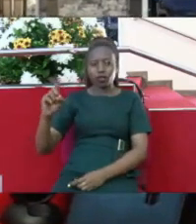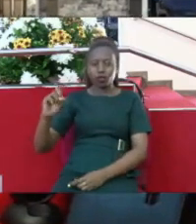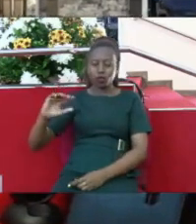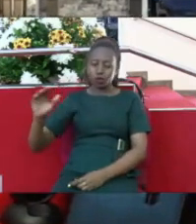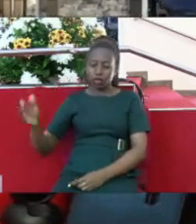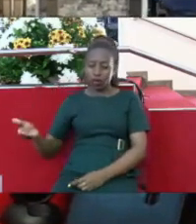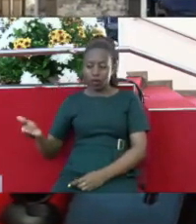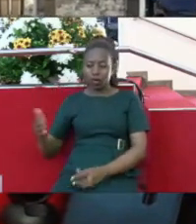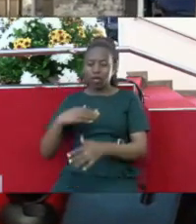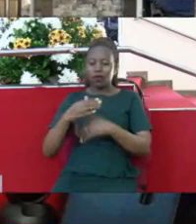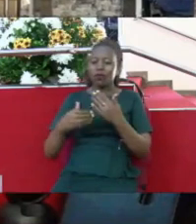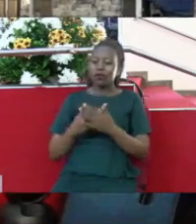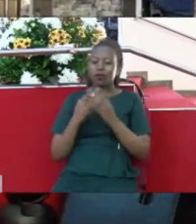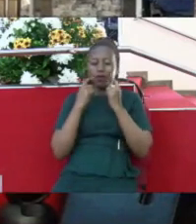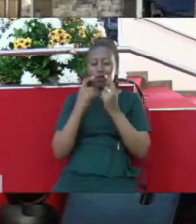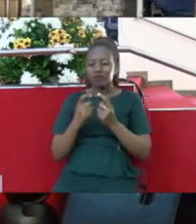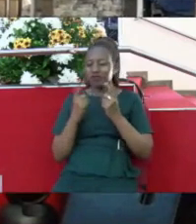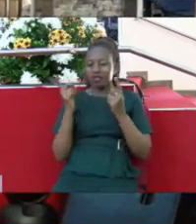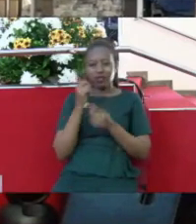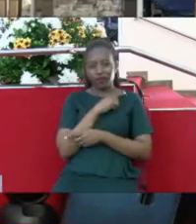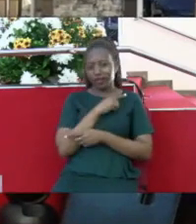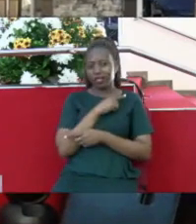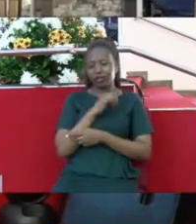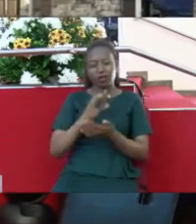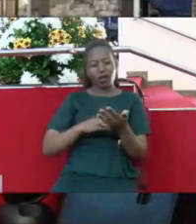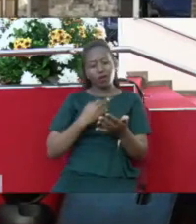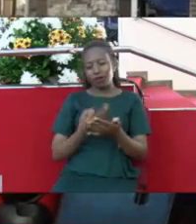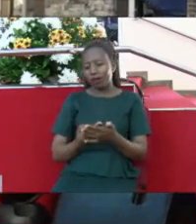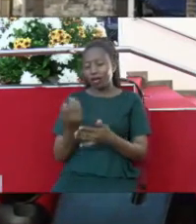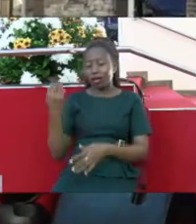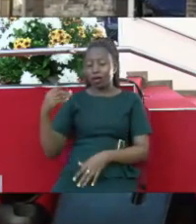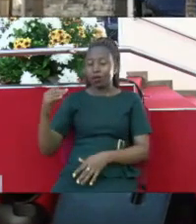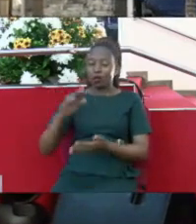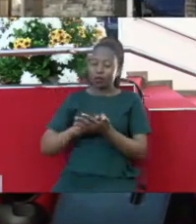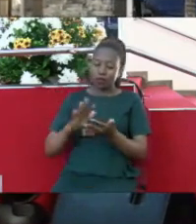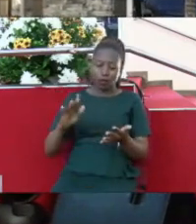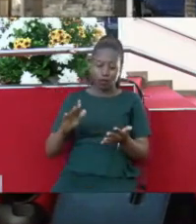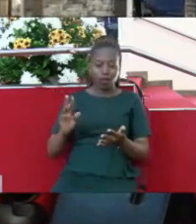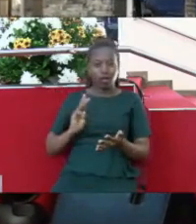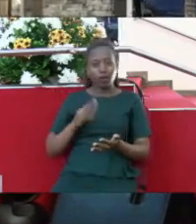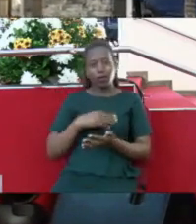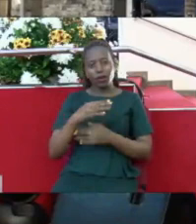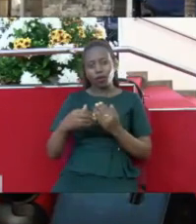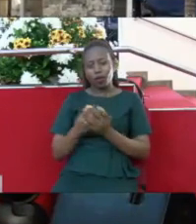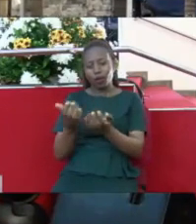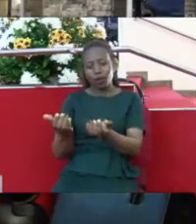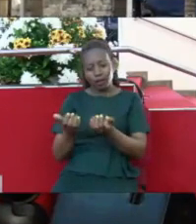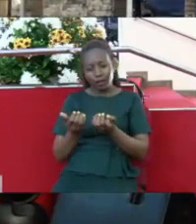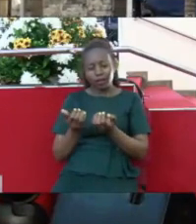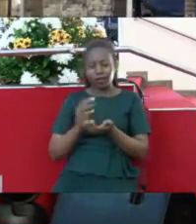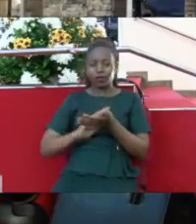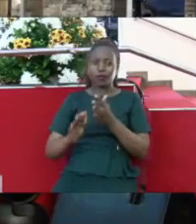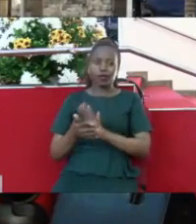sisi wote tumetenda dhambi. And we have fallen short of the glory of God. Na tumepungukiwa na utukufu wa Bwana. And that we are in need of forgiveness. Na tunahitaji kusamehewa. Then you go to chapter